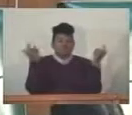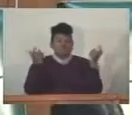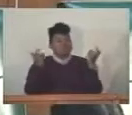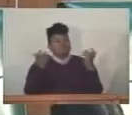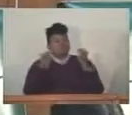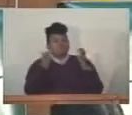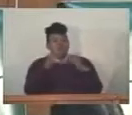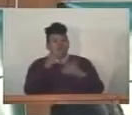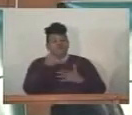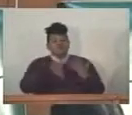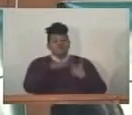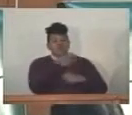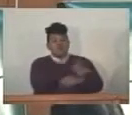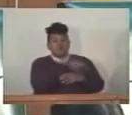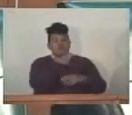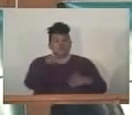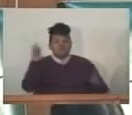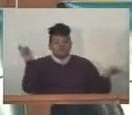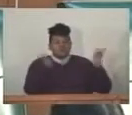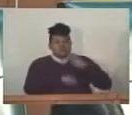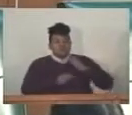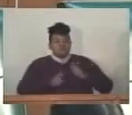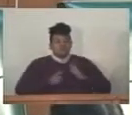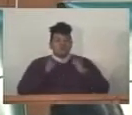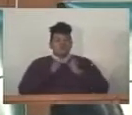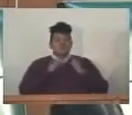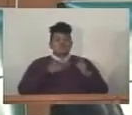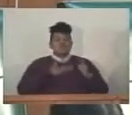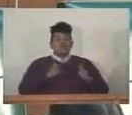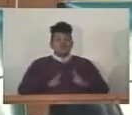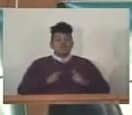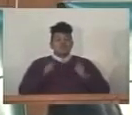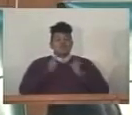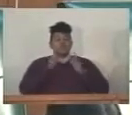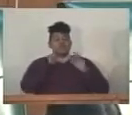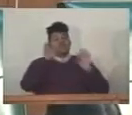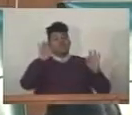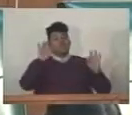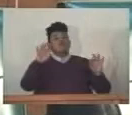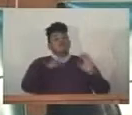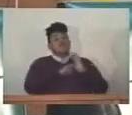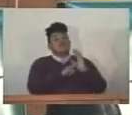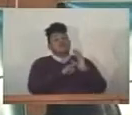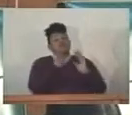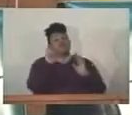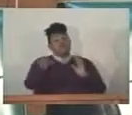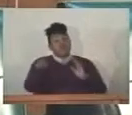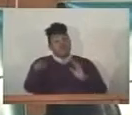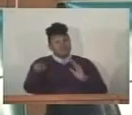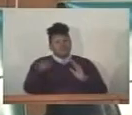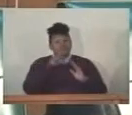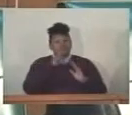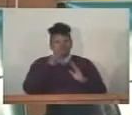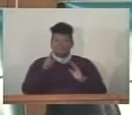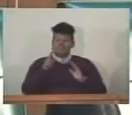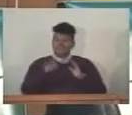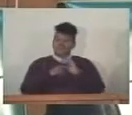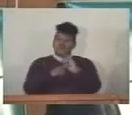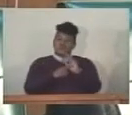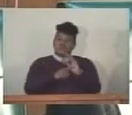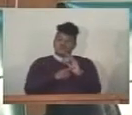social empowerment and transformation. And my life is a perfect testimony to that. And it just